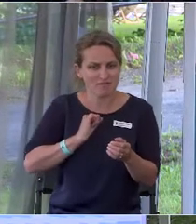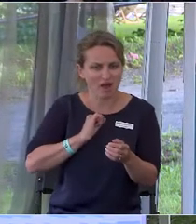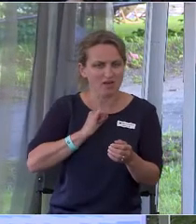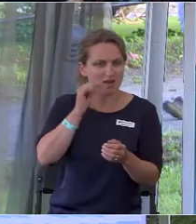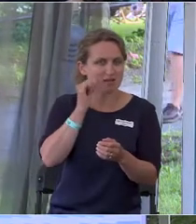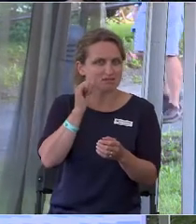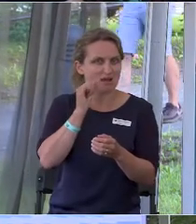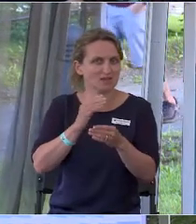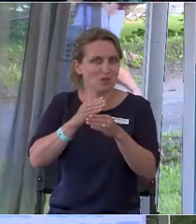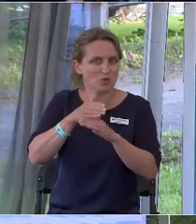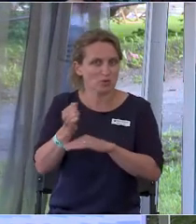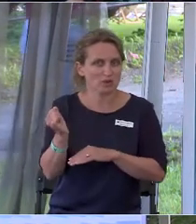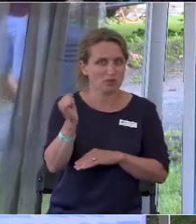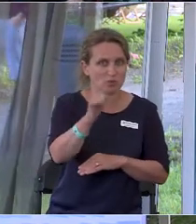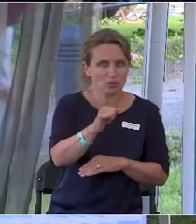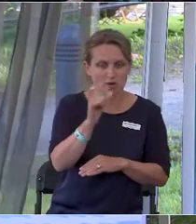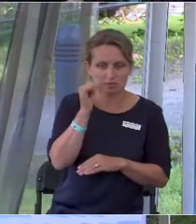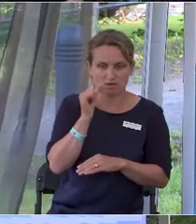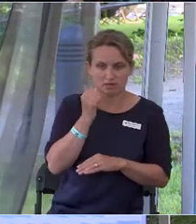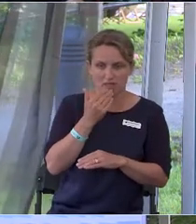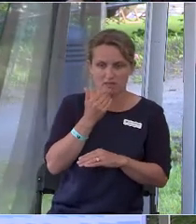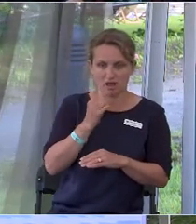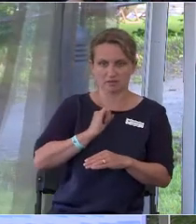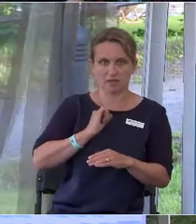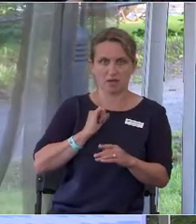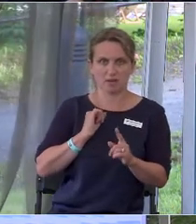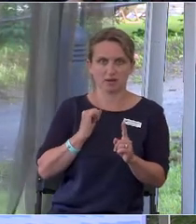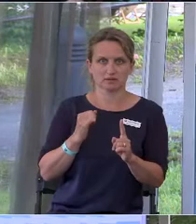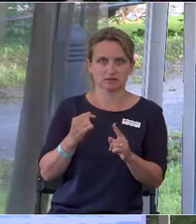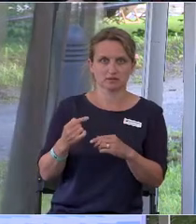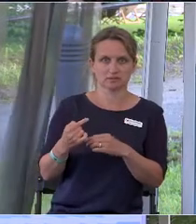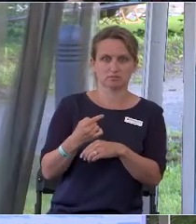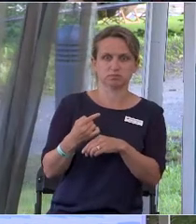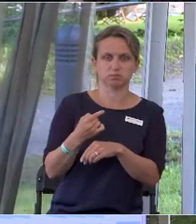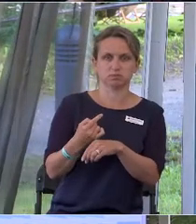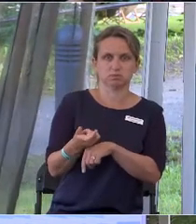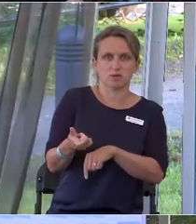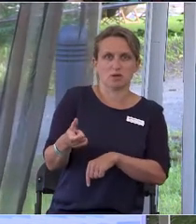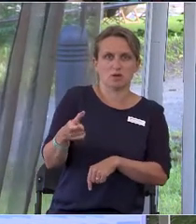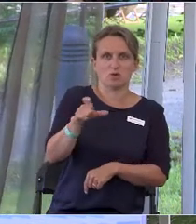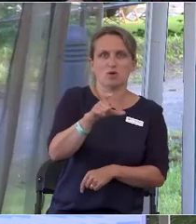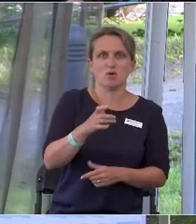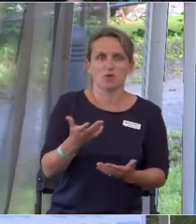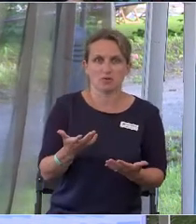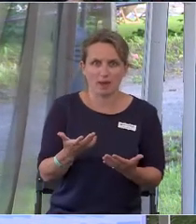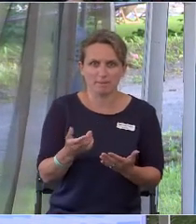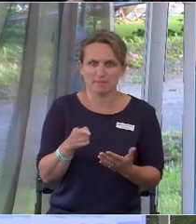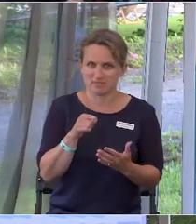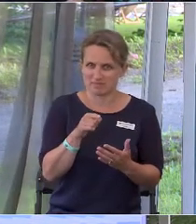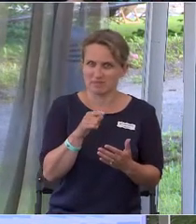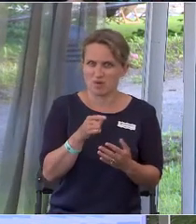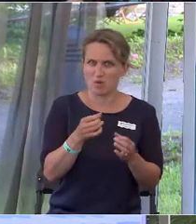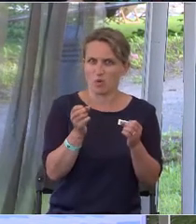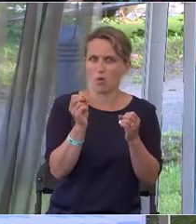political debate and decision-making positions. He's actually promoting both resilience and security and the national